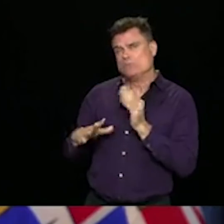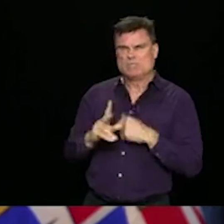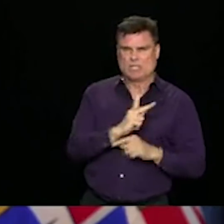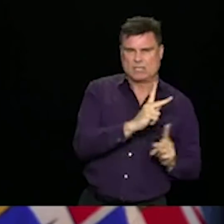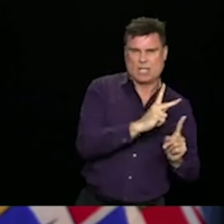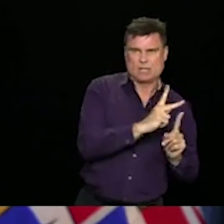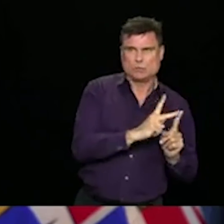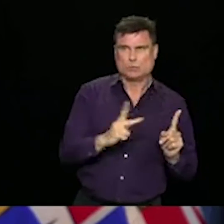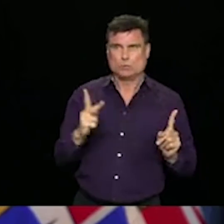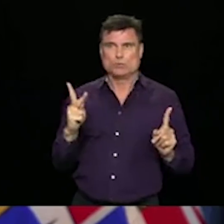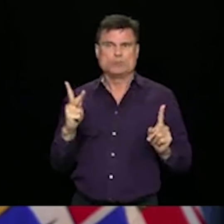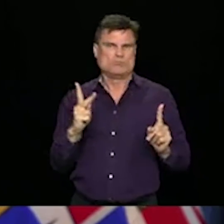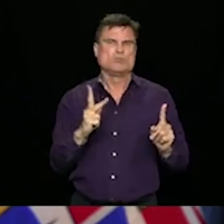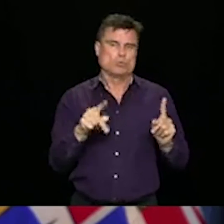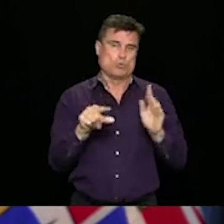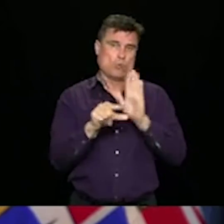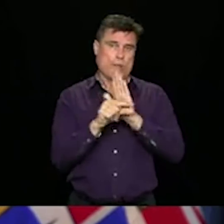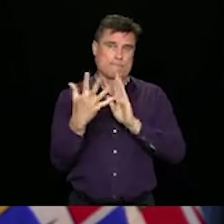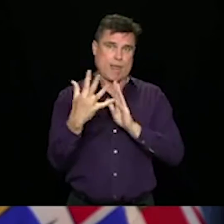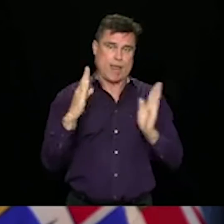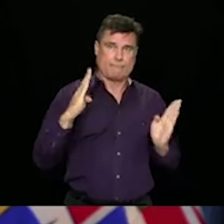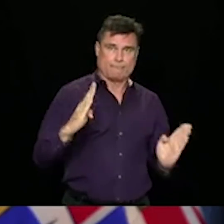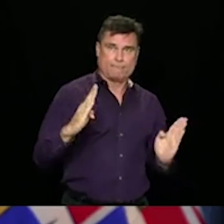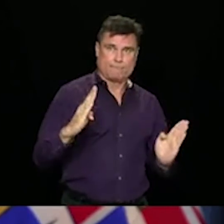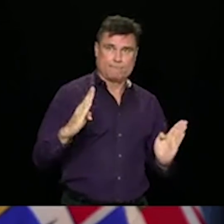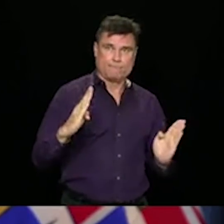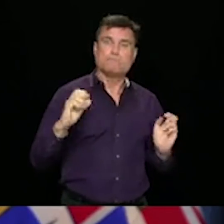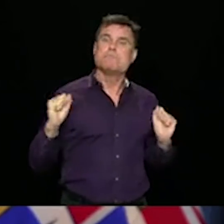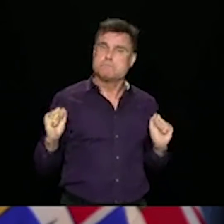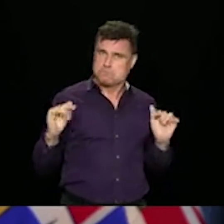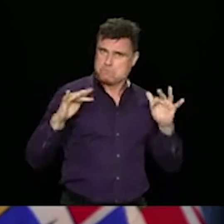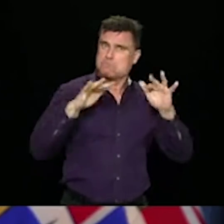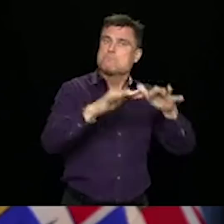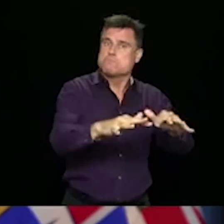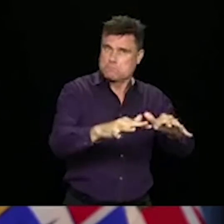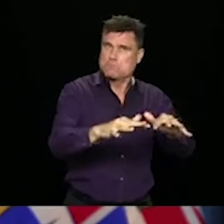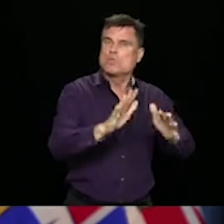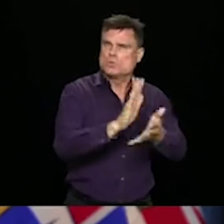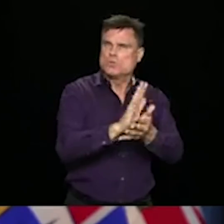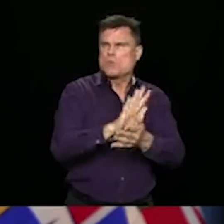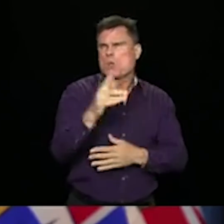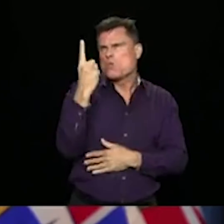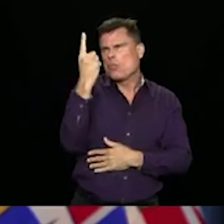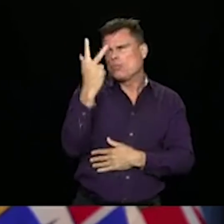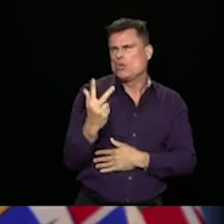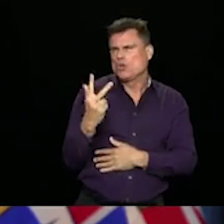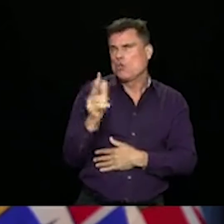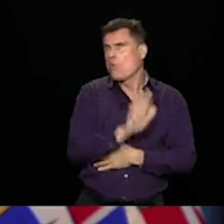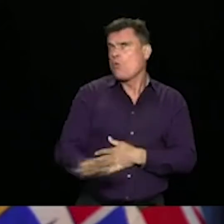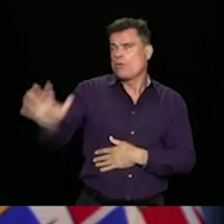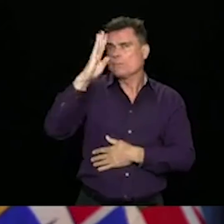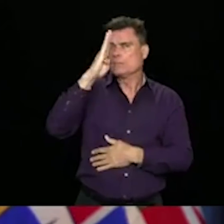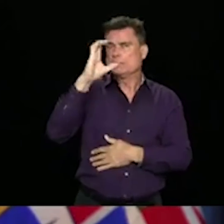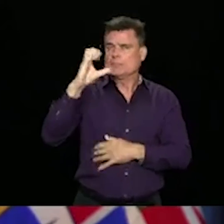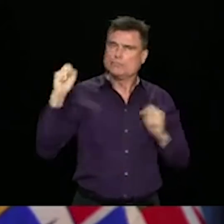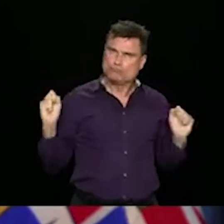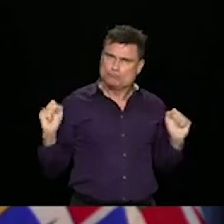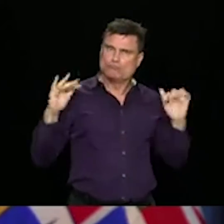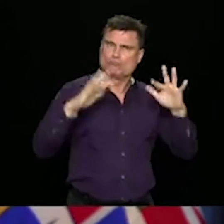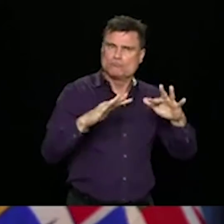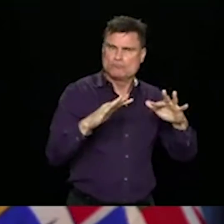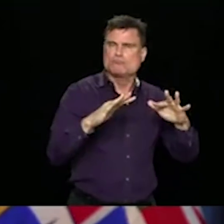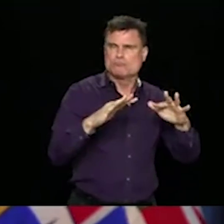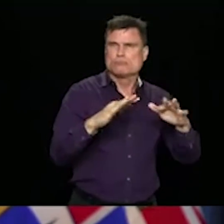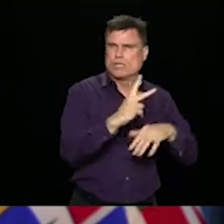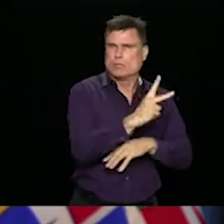the K-5 age group, and so that's great. Transit is now fully operational, and we know precautions